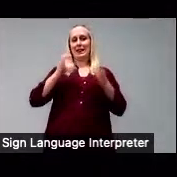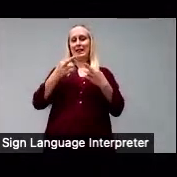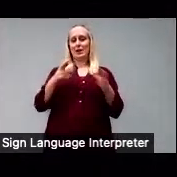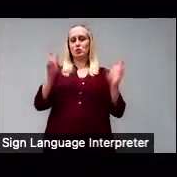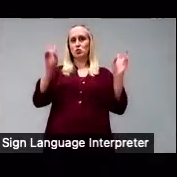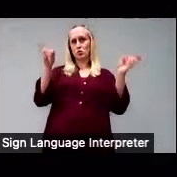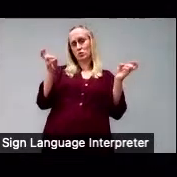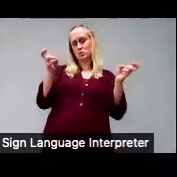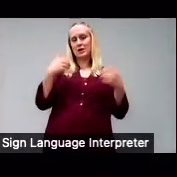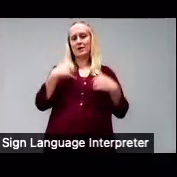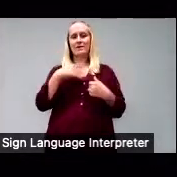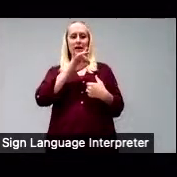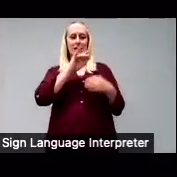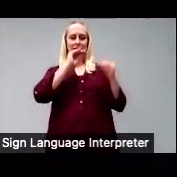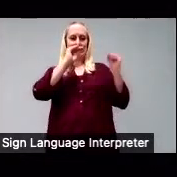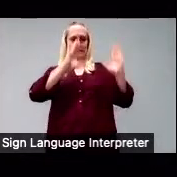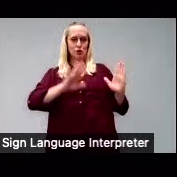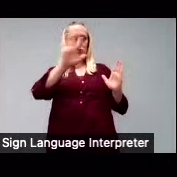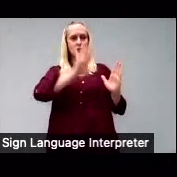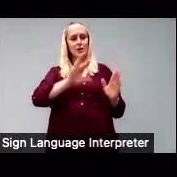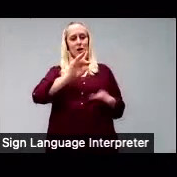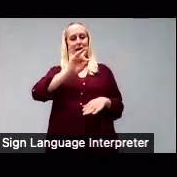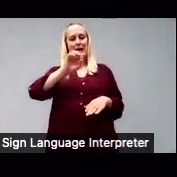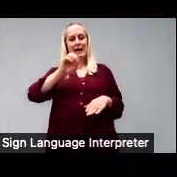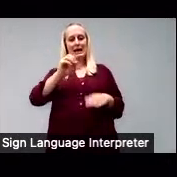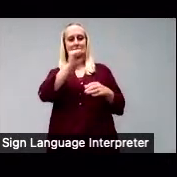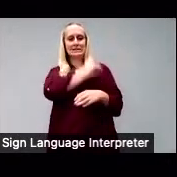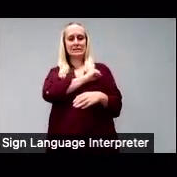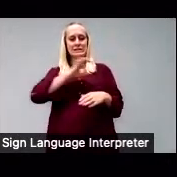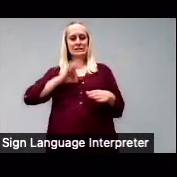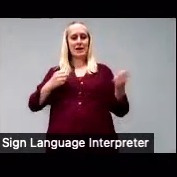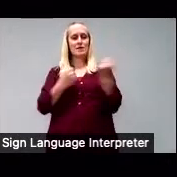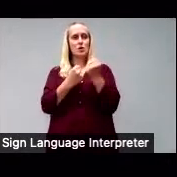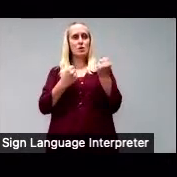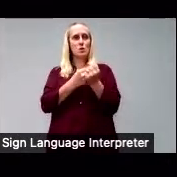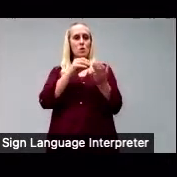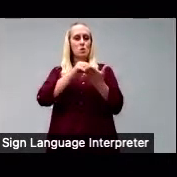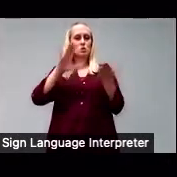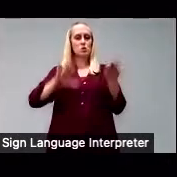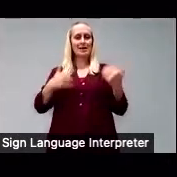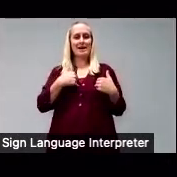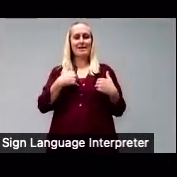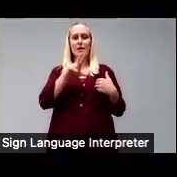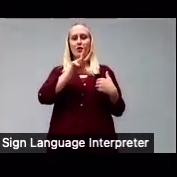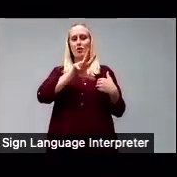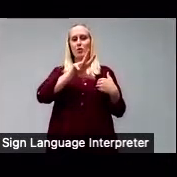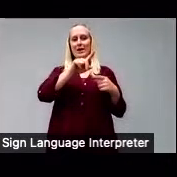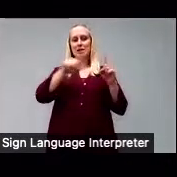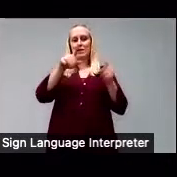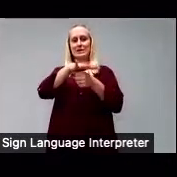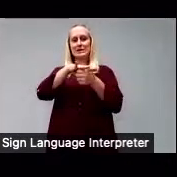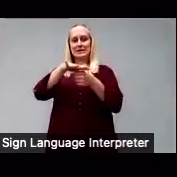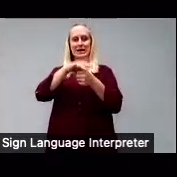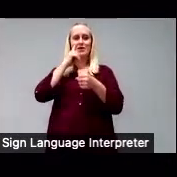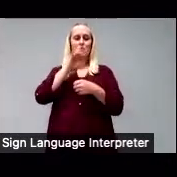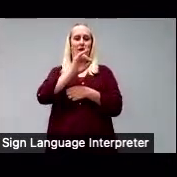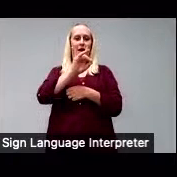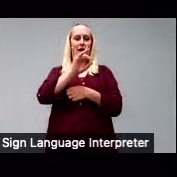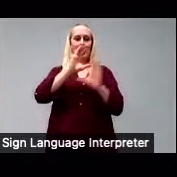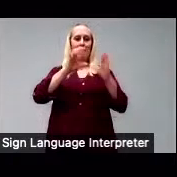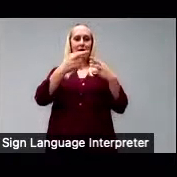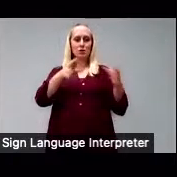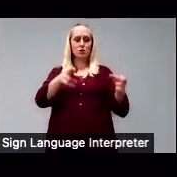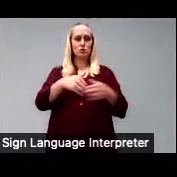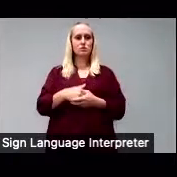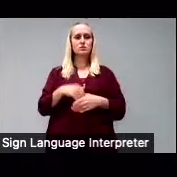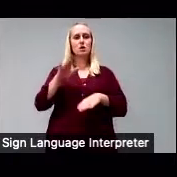teachers, we have around 80 staff that support our students, and we have 3 sites where those 8 classrooms are at. So on